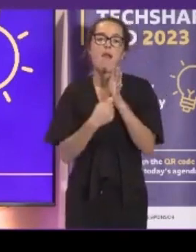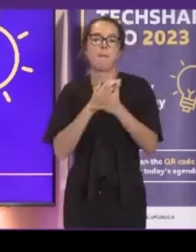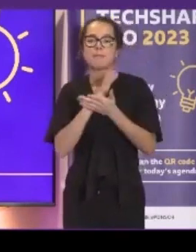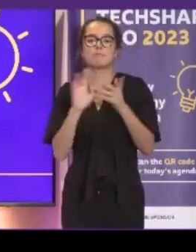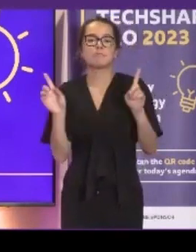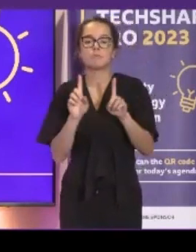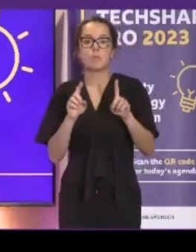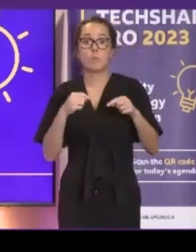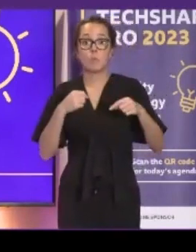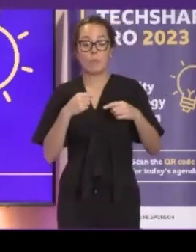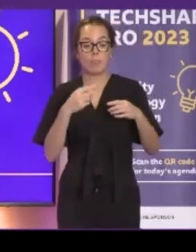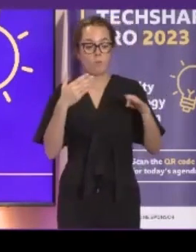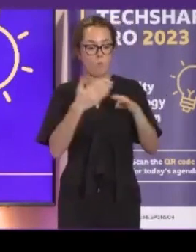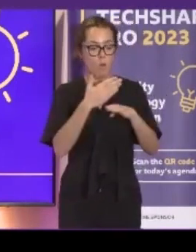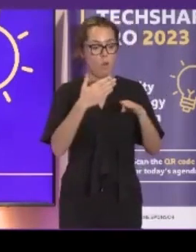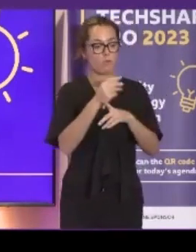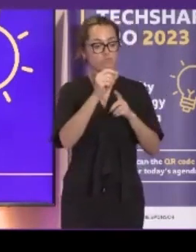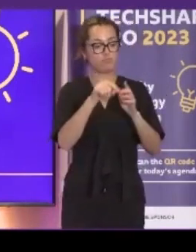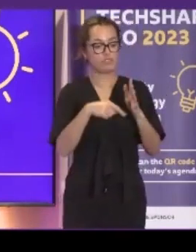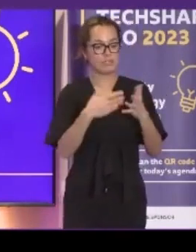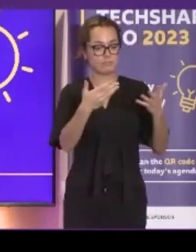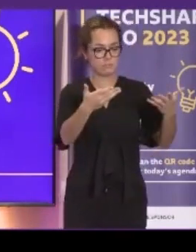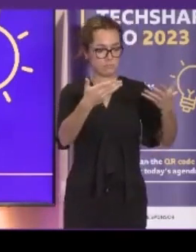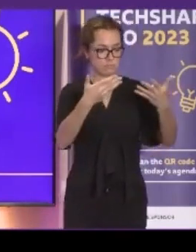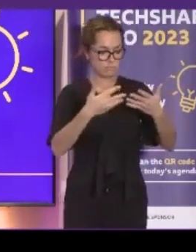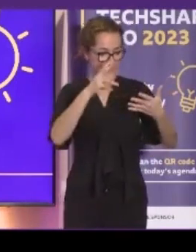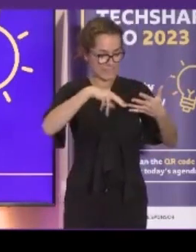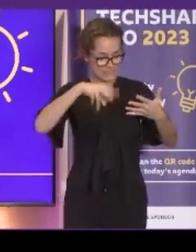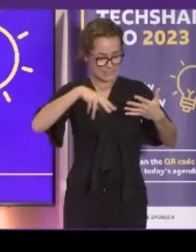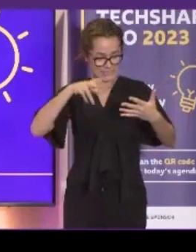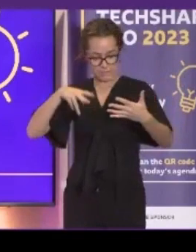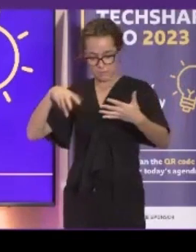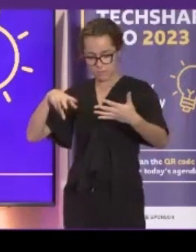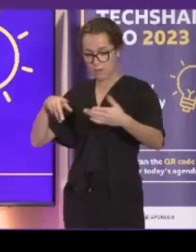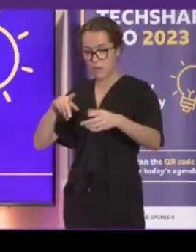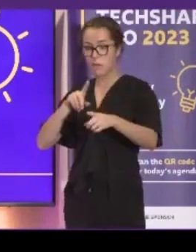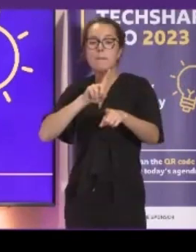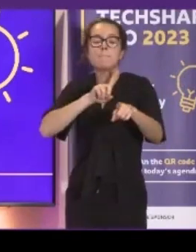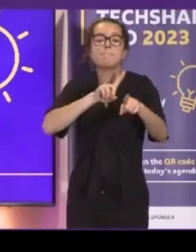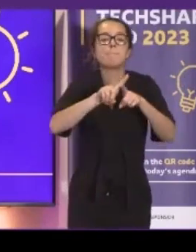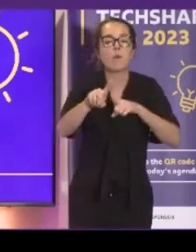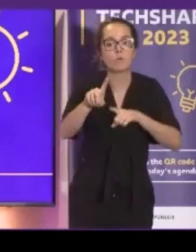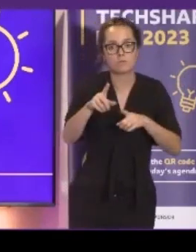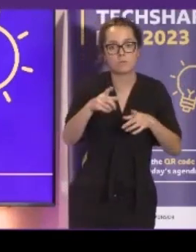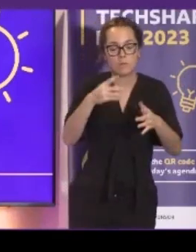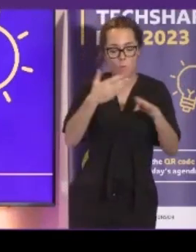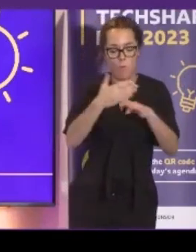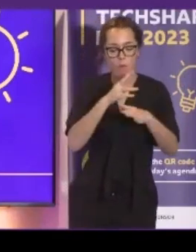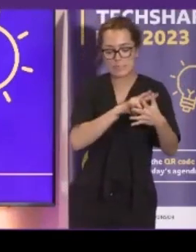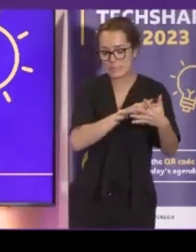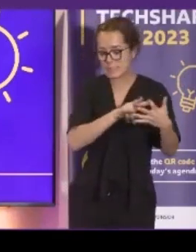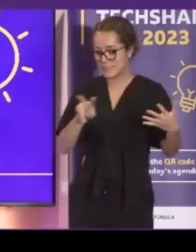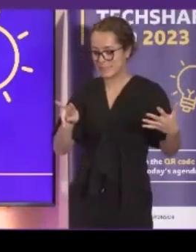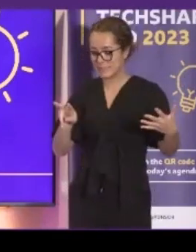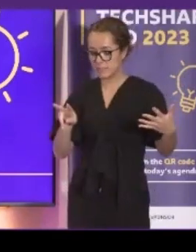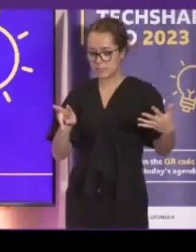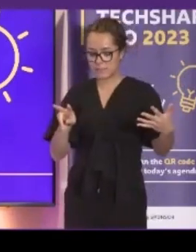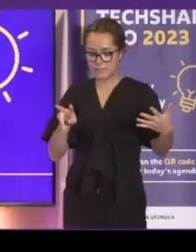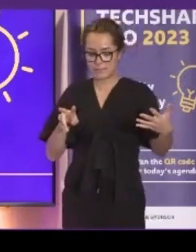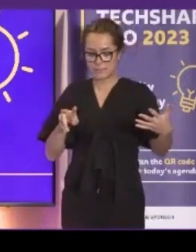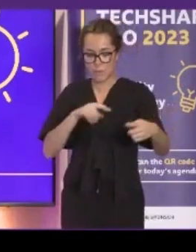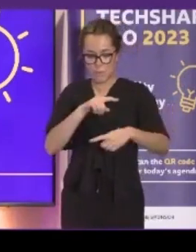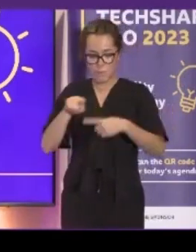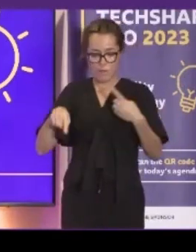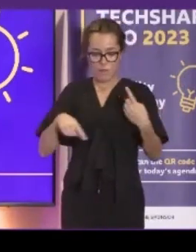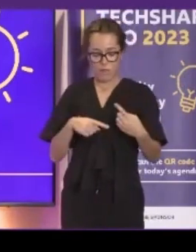and work that comes through, certainly our organisation, most of your procurement teams will see the majority of work that comes through them. We can sit there as a gatekeeper and